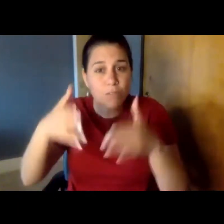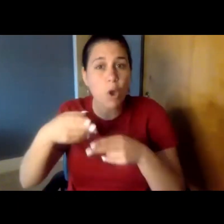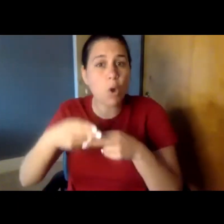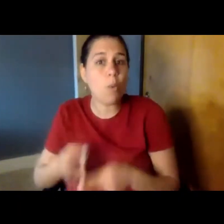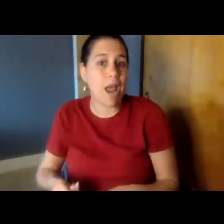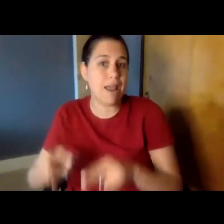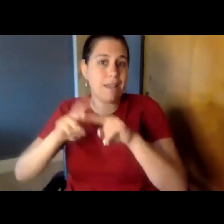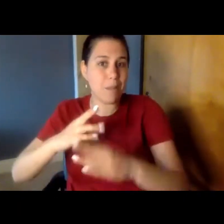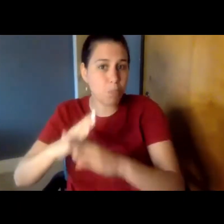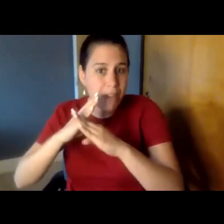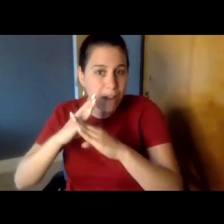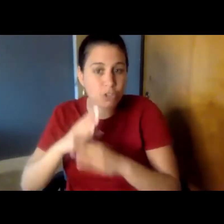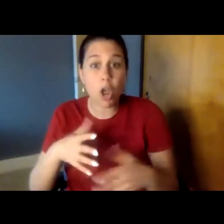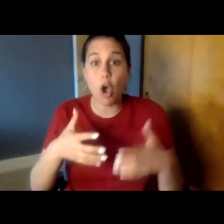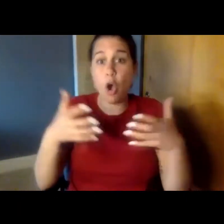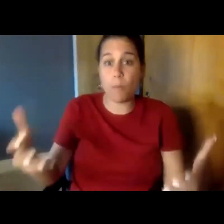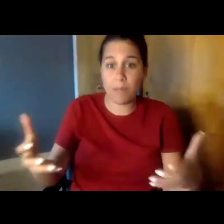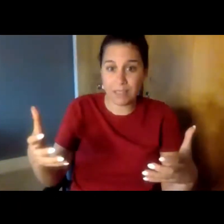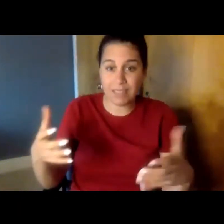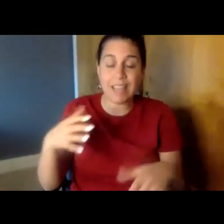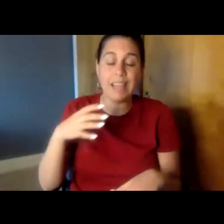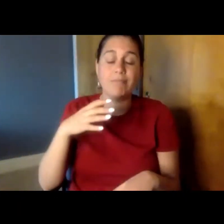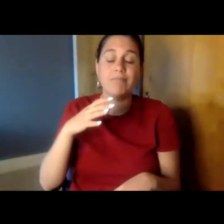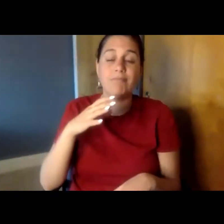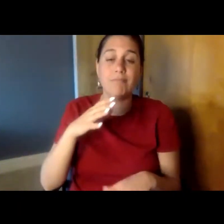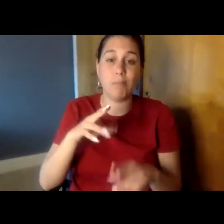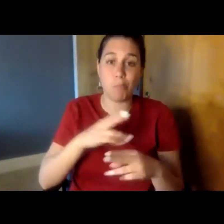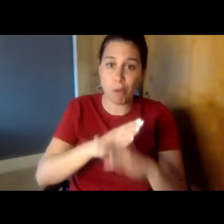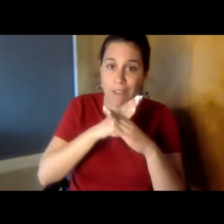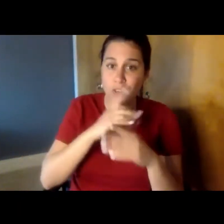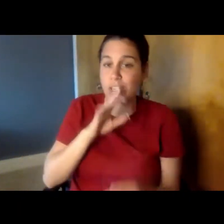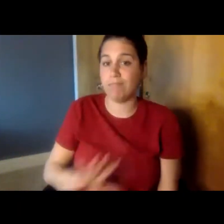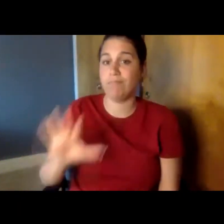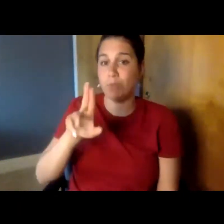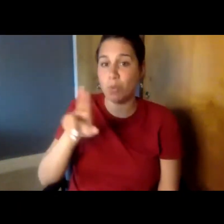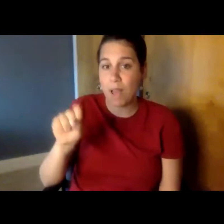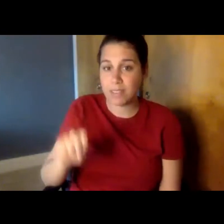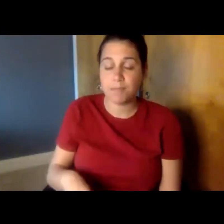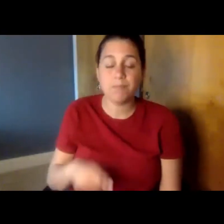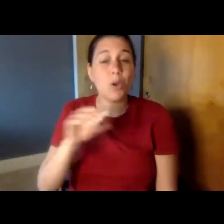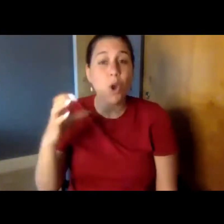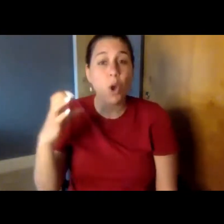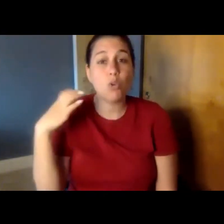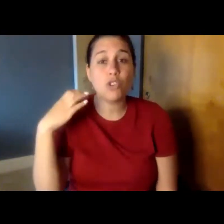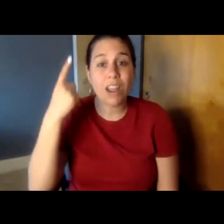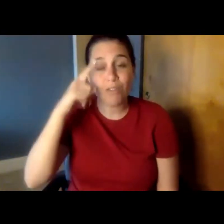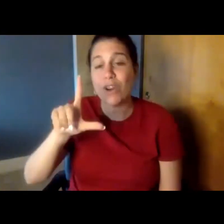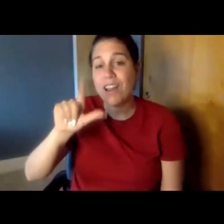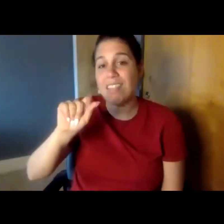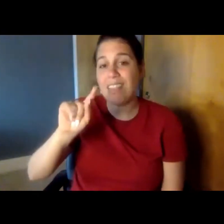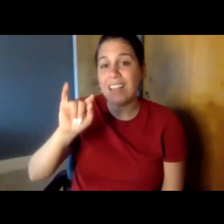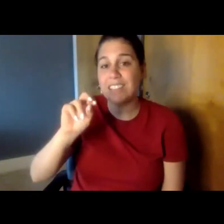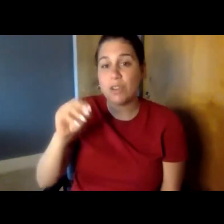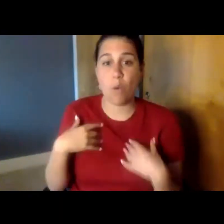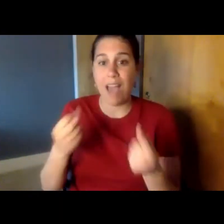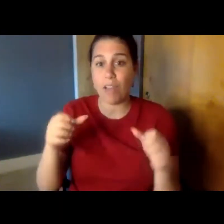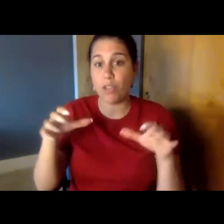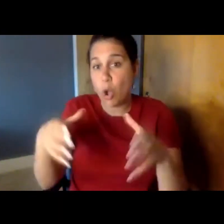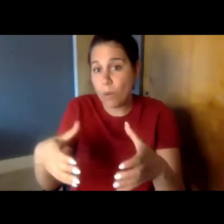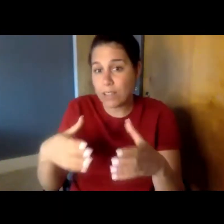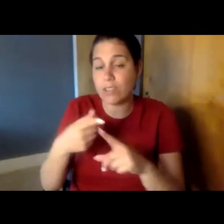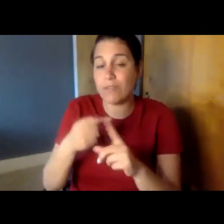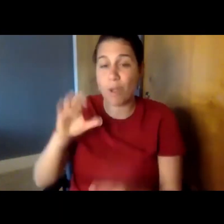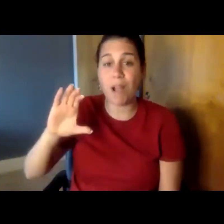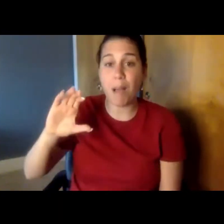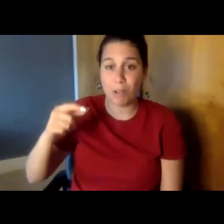gain prevention and obesity in the United States. She has also served as the co-chair of the Latino Health Coalition convened by Common Ground